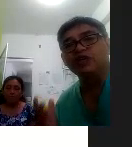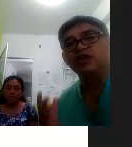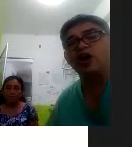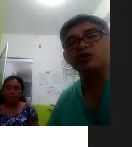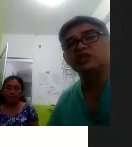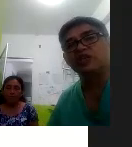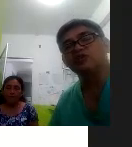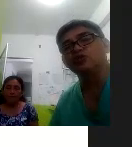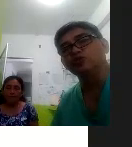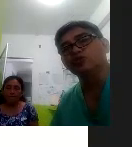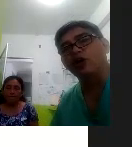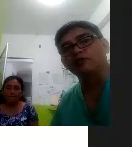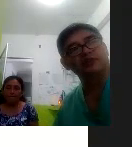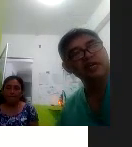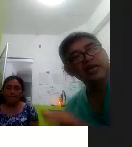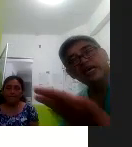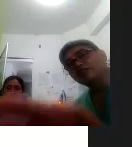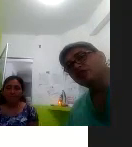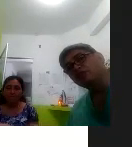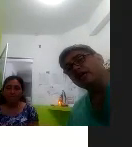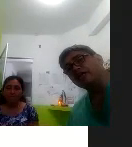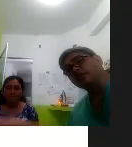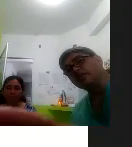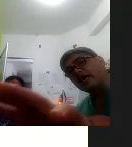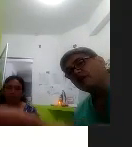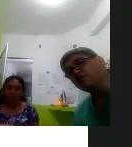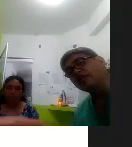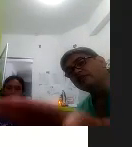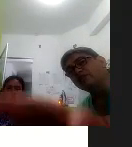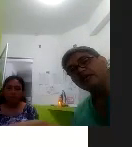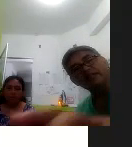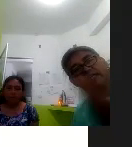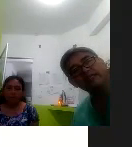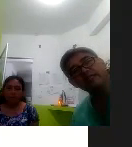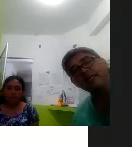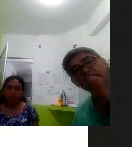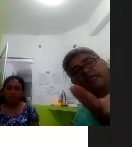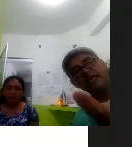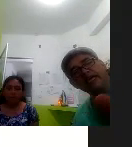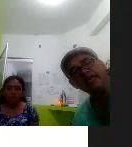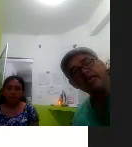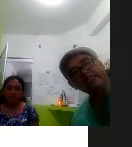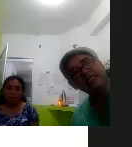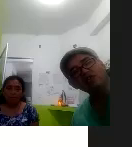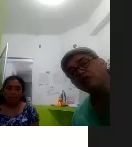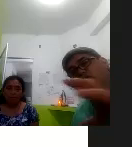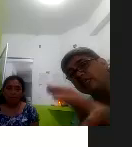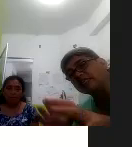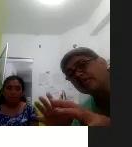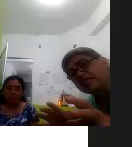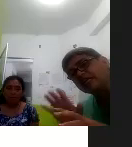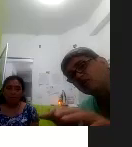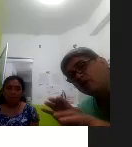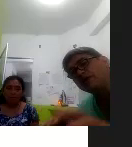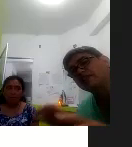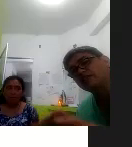and we encourage her to use gloves. Estoy explicando de que algunas prácticas que hacen las comadronas